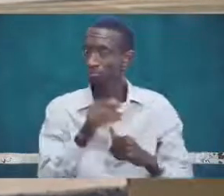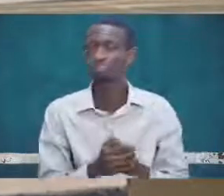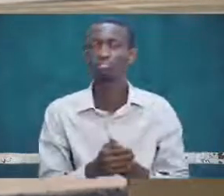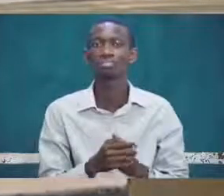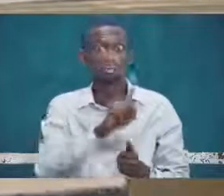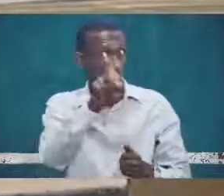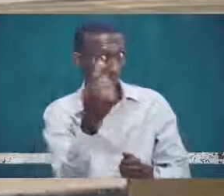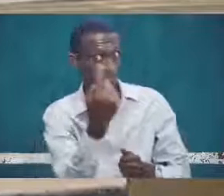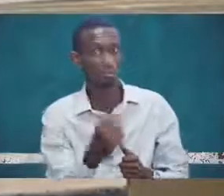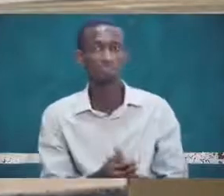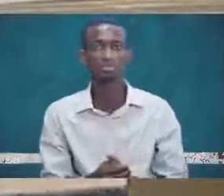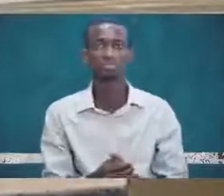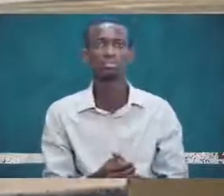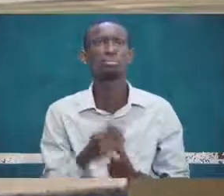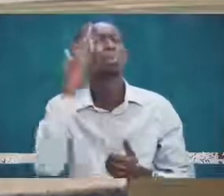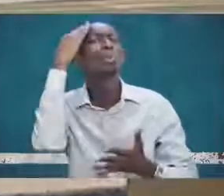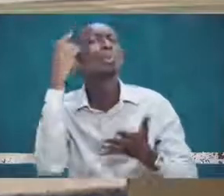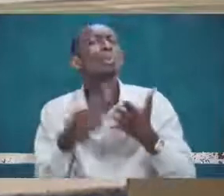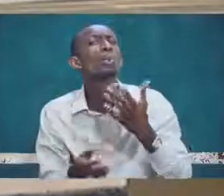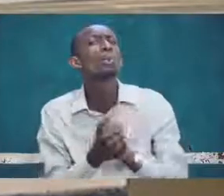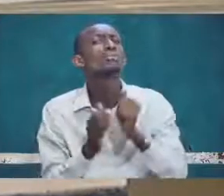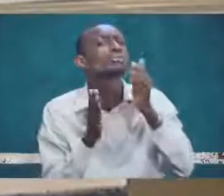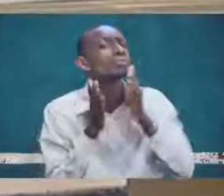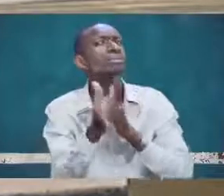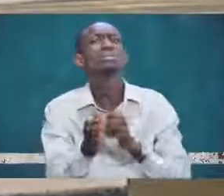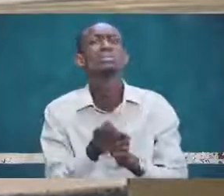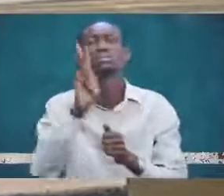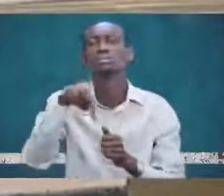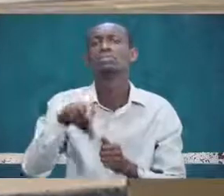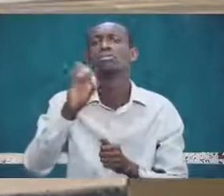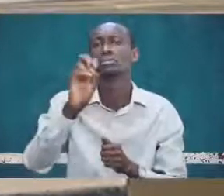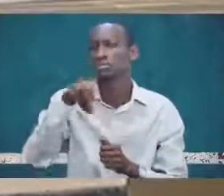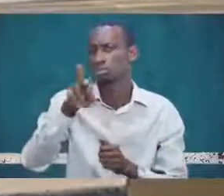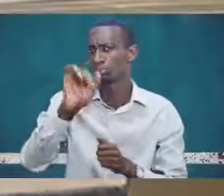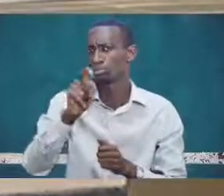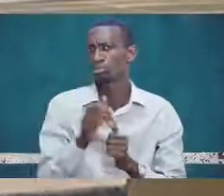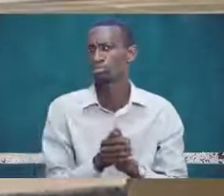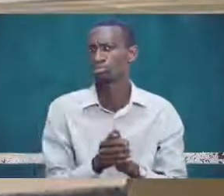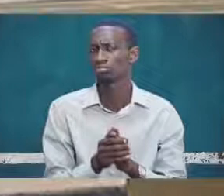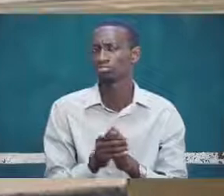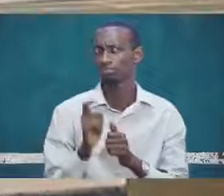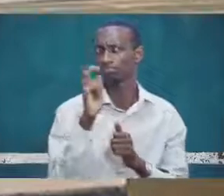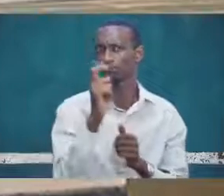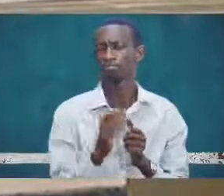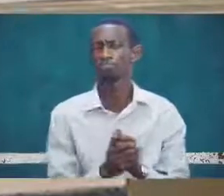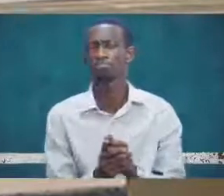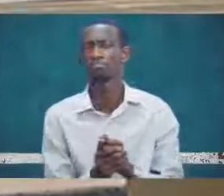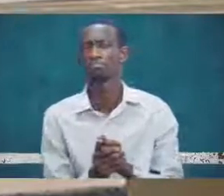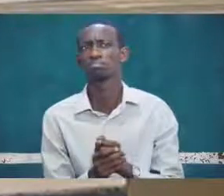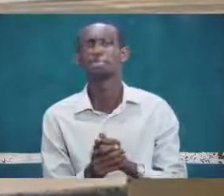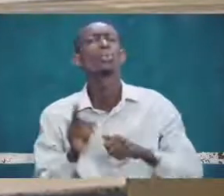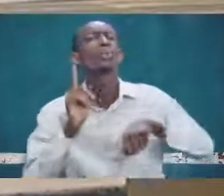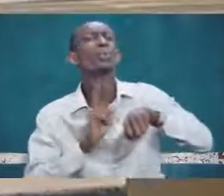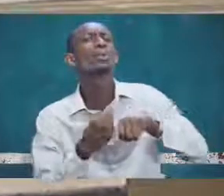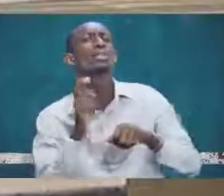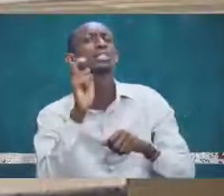One question, why is dialectically proportion to x? And when